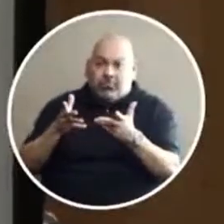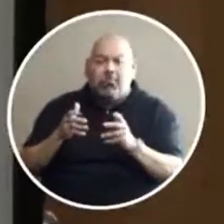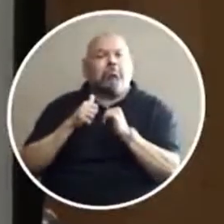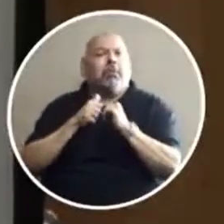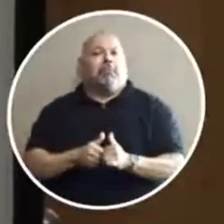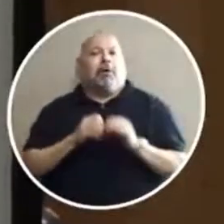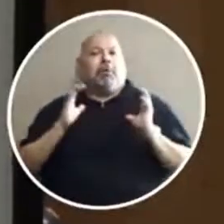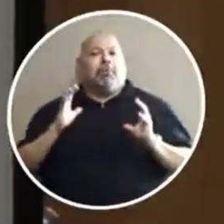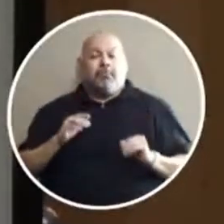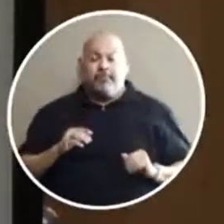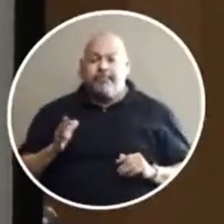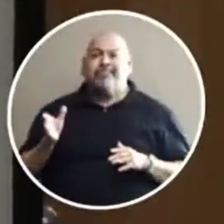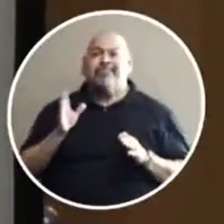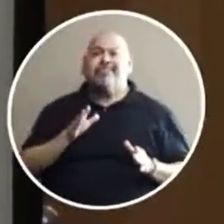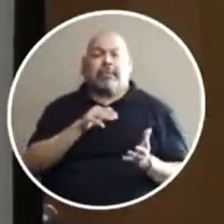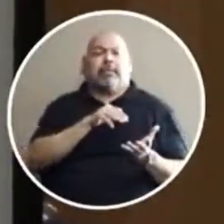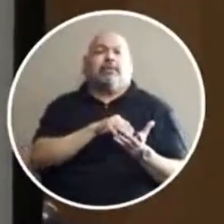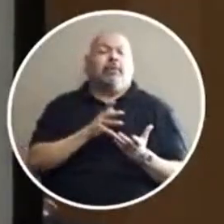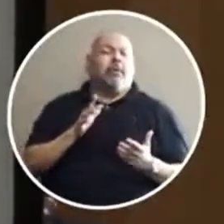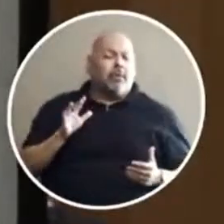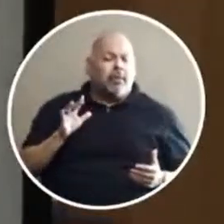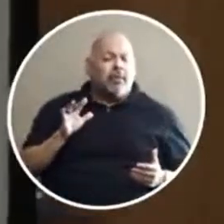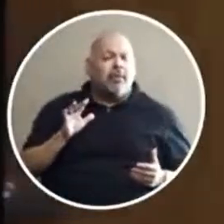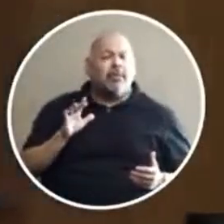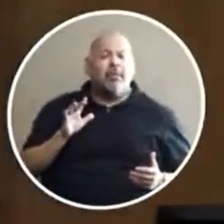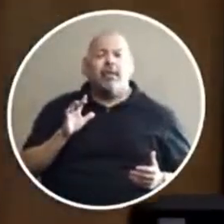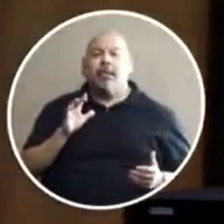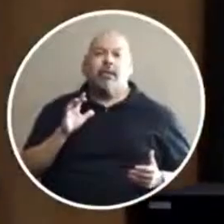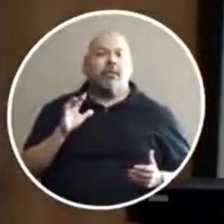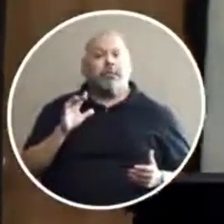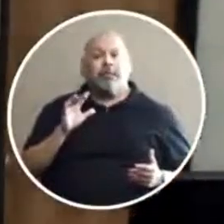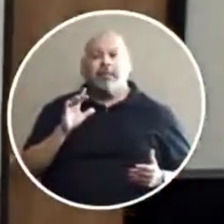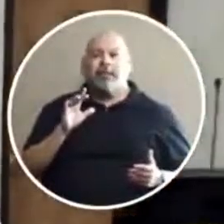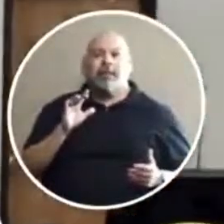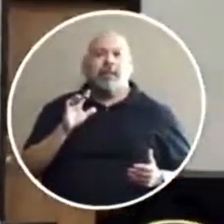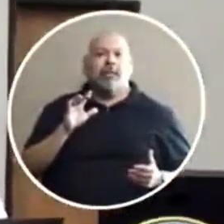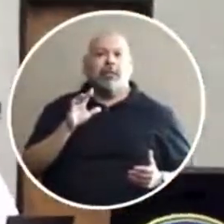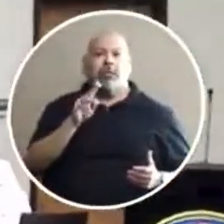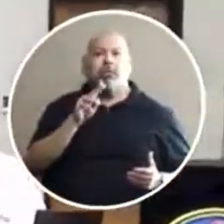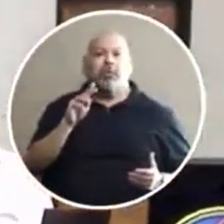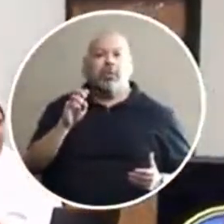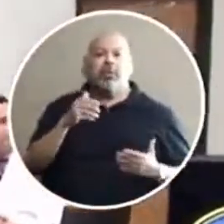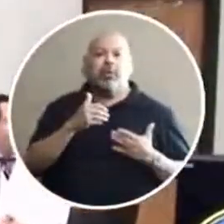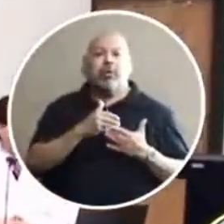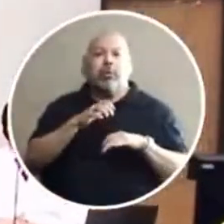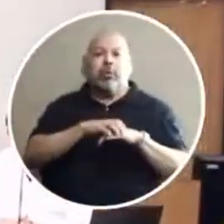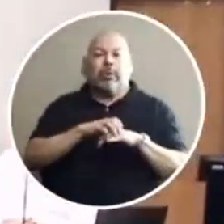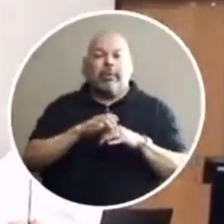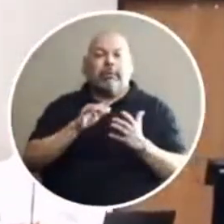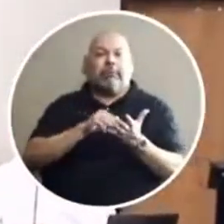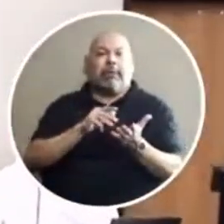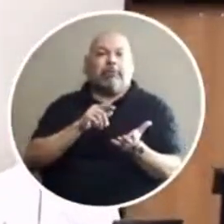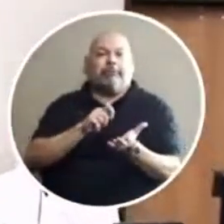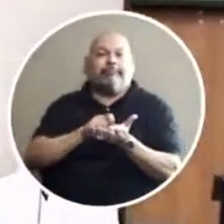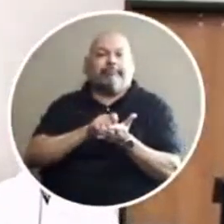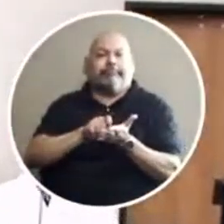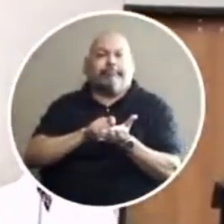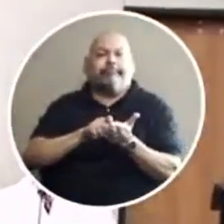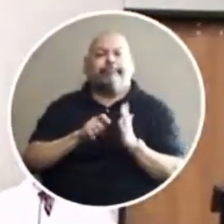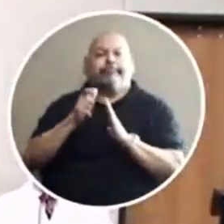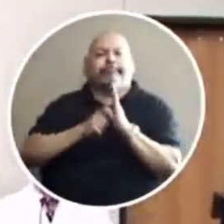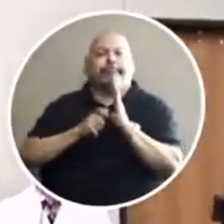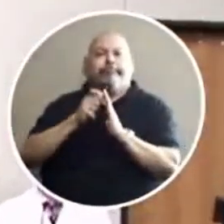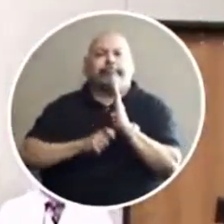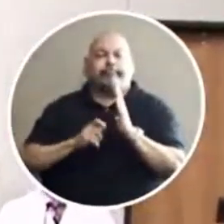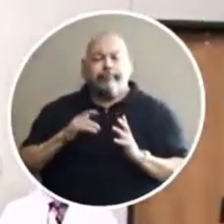The medical journal, the New England Journal of Medicine, said Trump's administration took